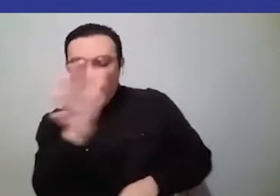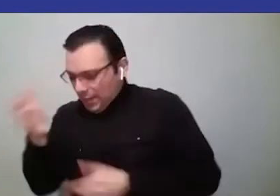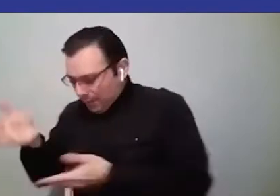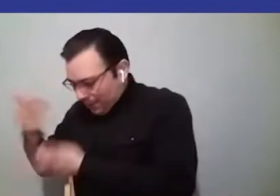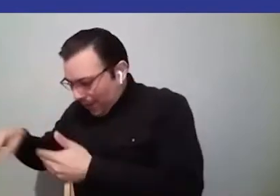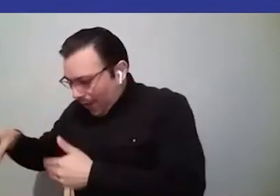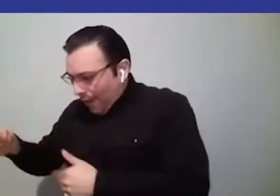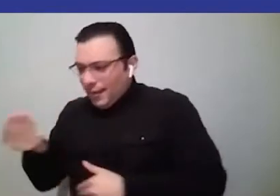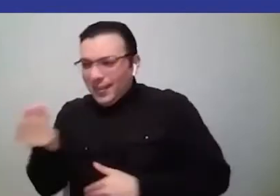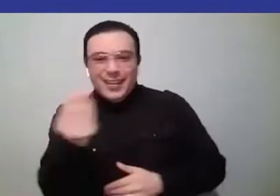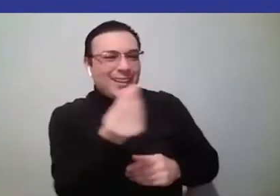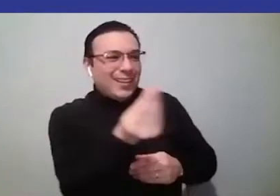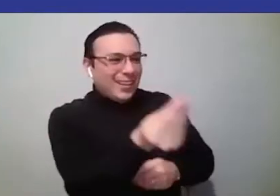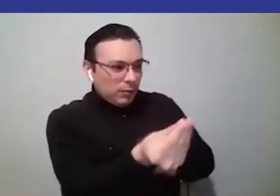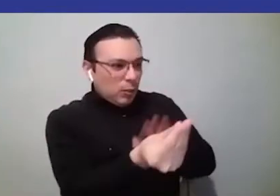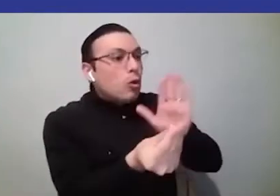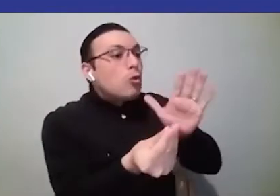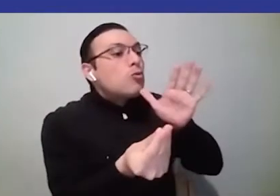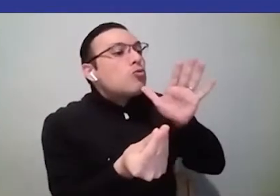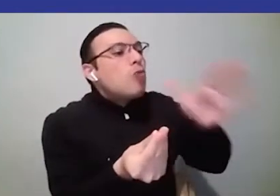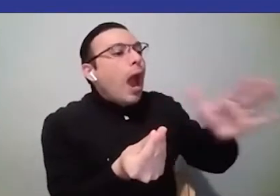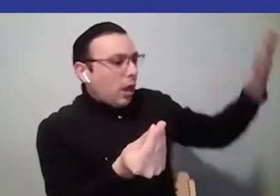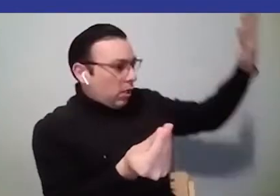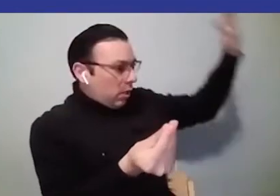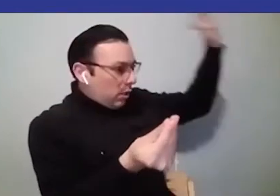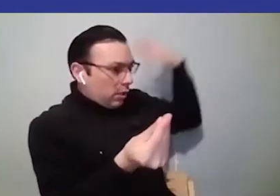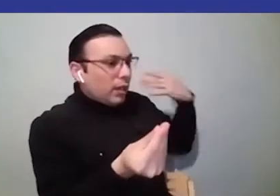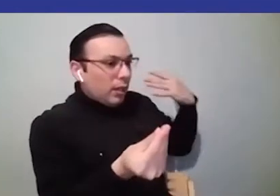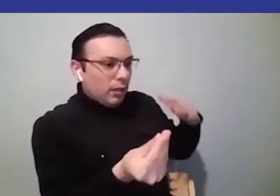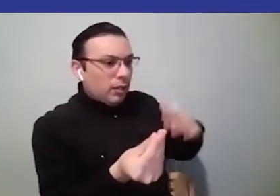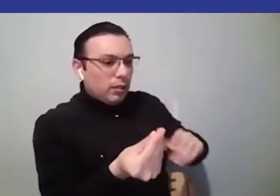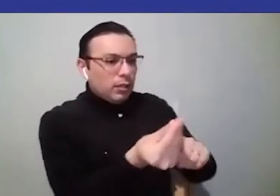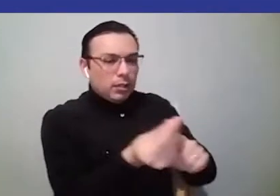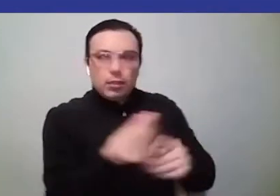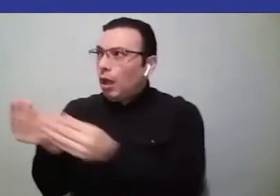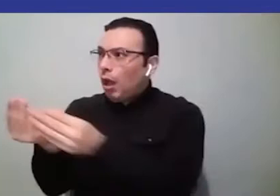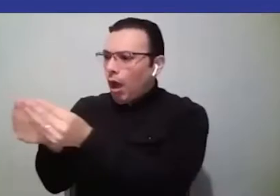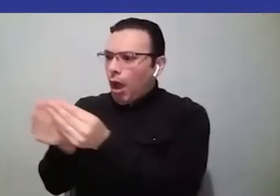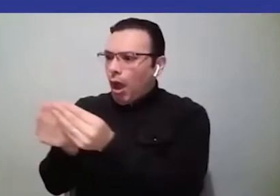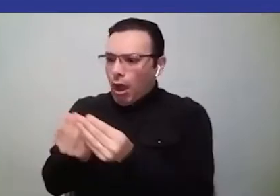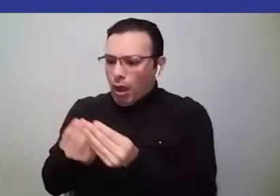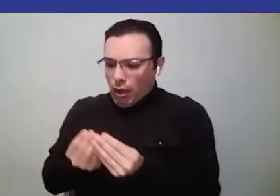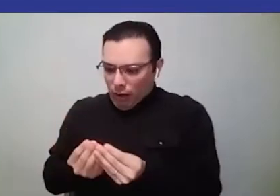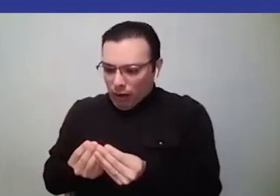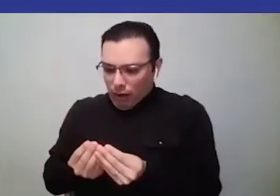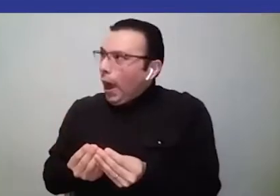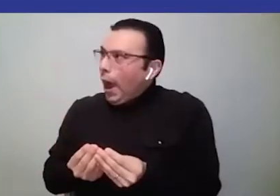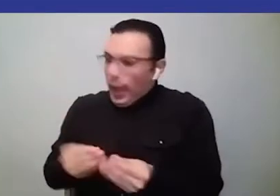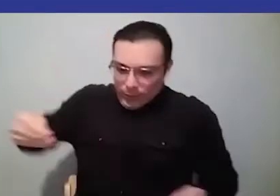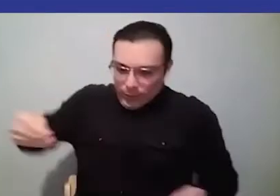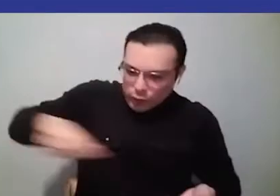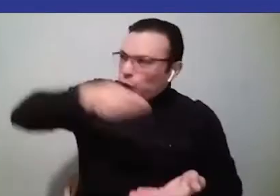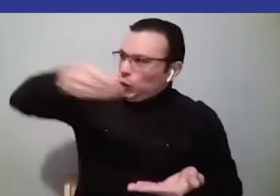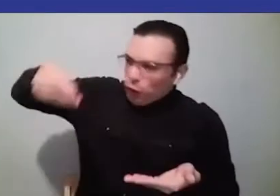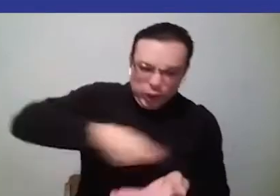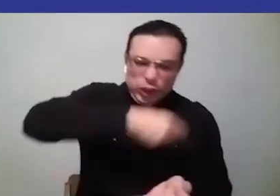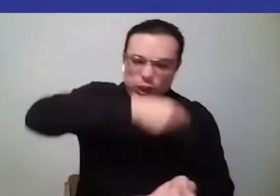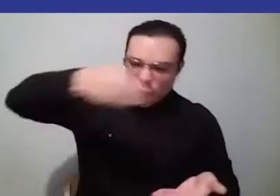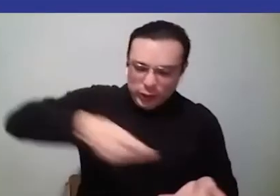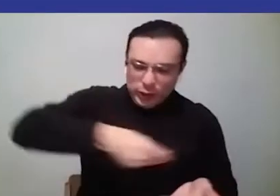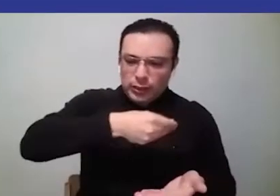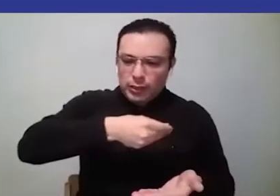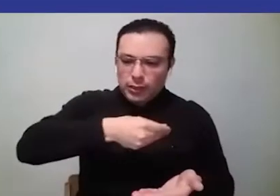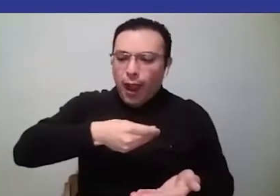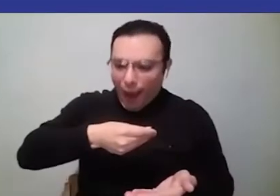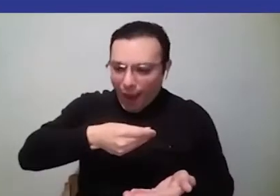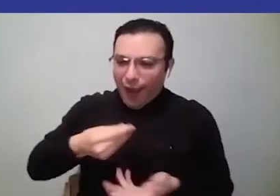connecting like the making of these with also the work of my great-grandmother from the past, and then the future work of people I